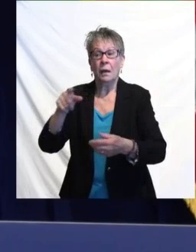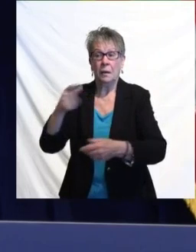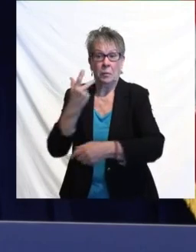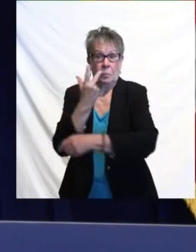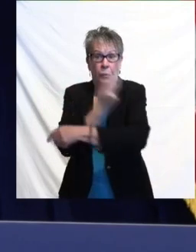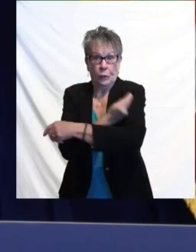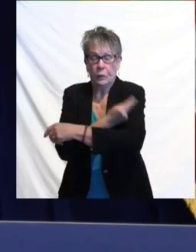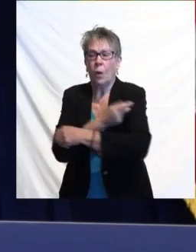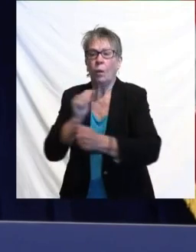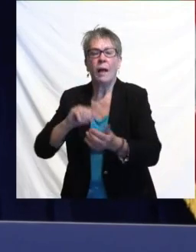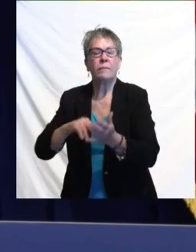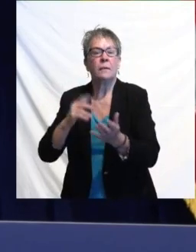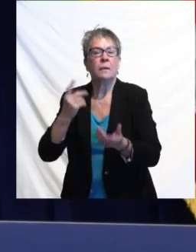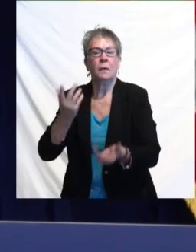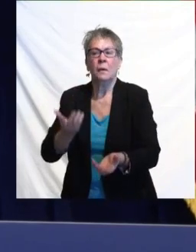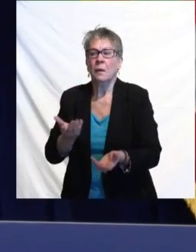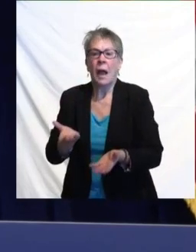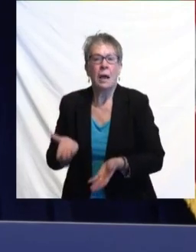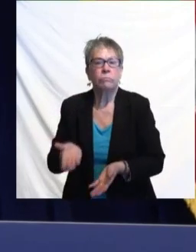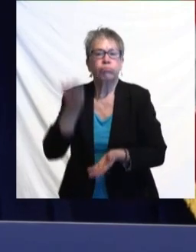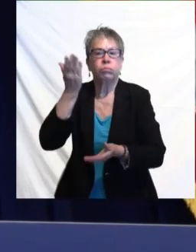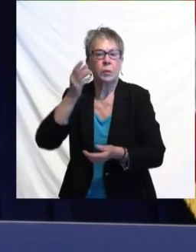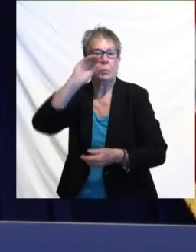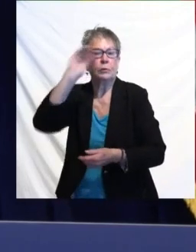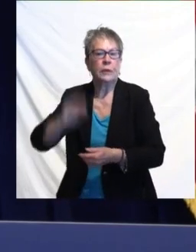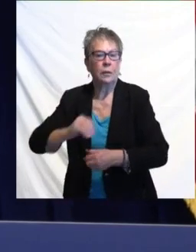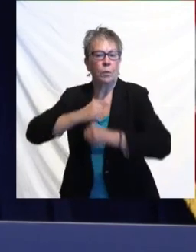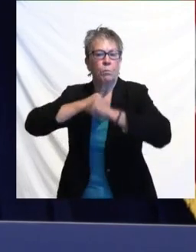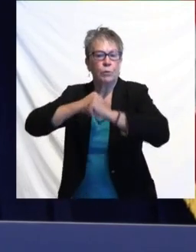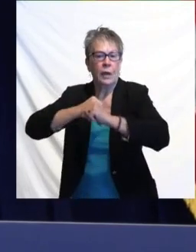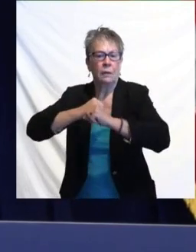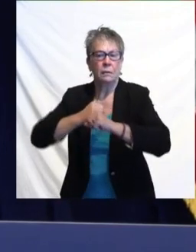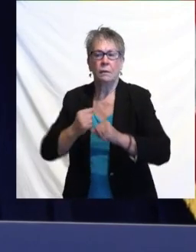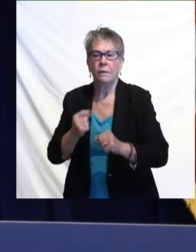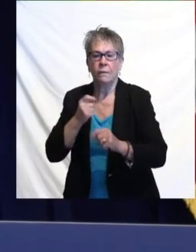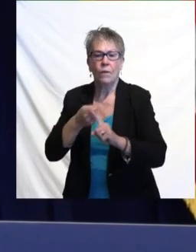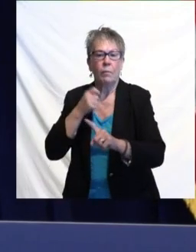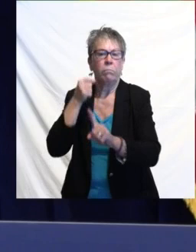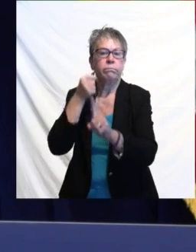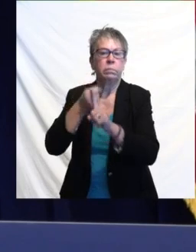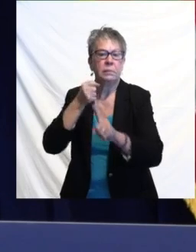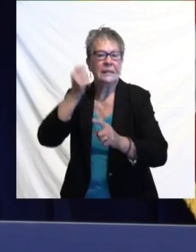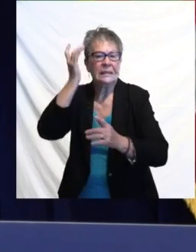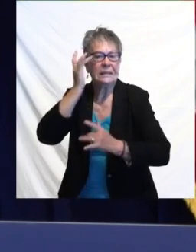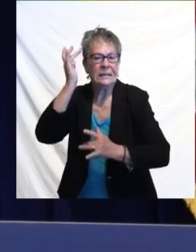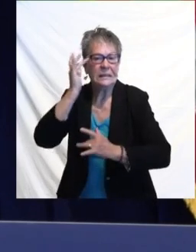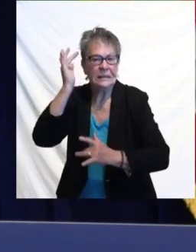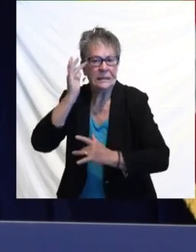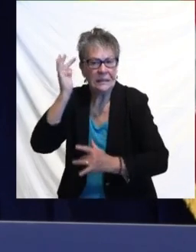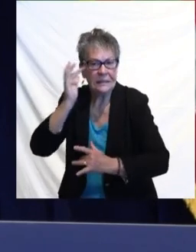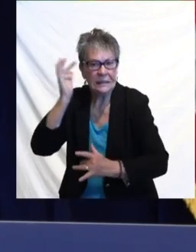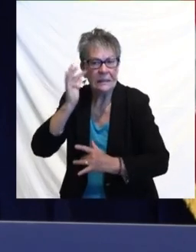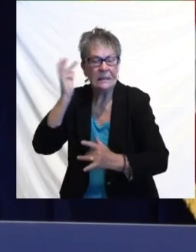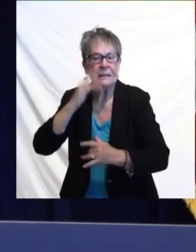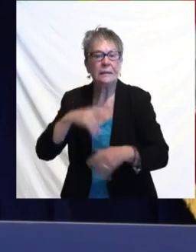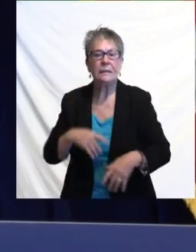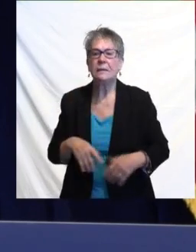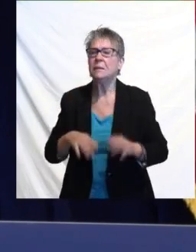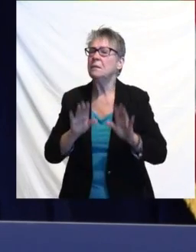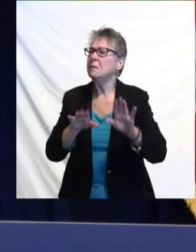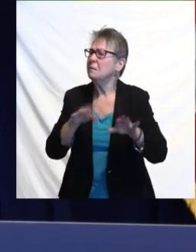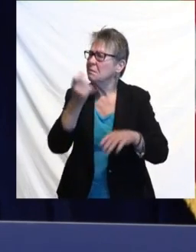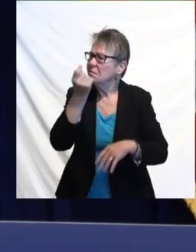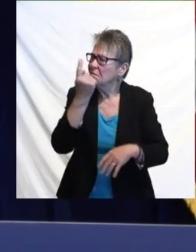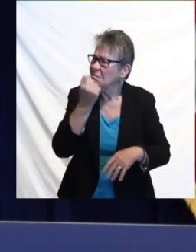illness. So we see, while all 3 COVID-19 vaccines are extremely effective at preventing serious illness and